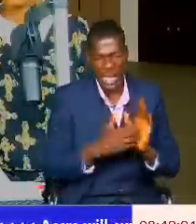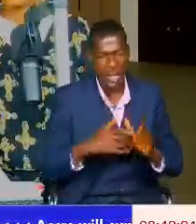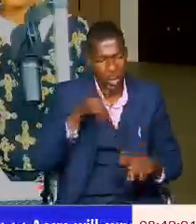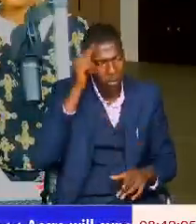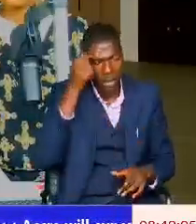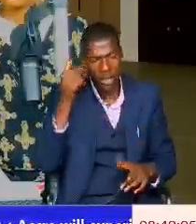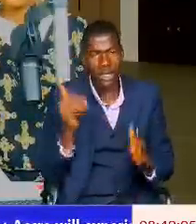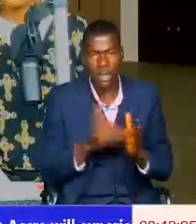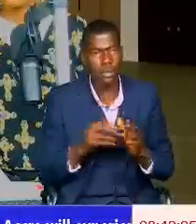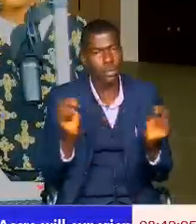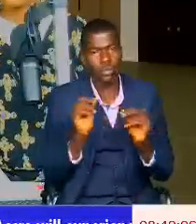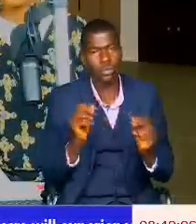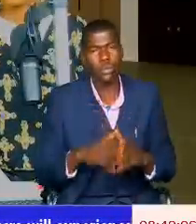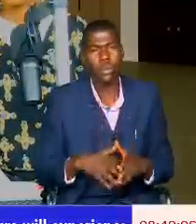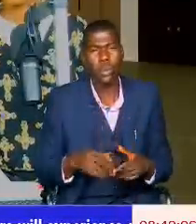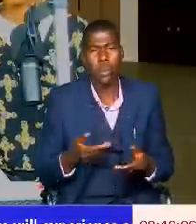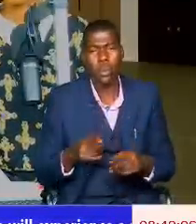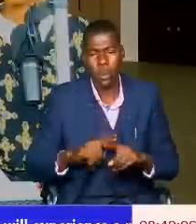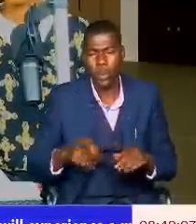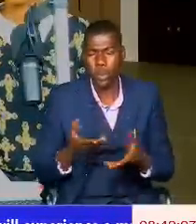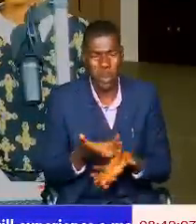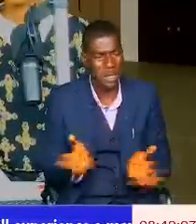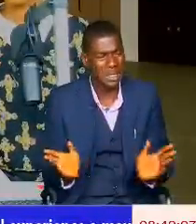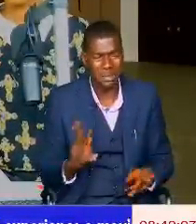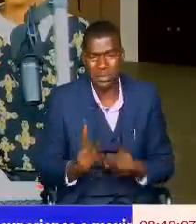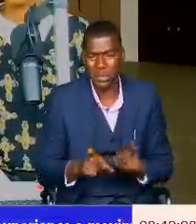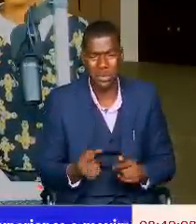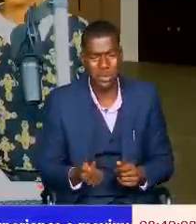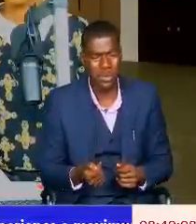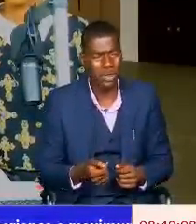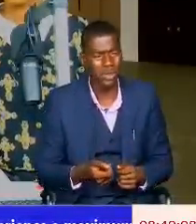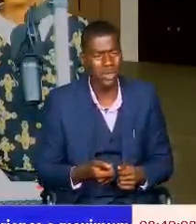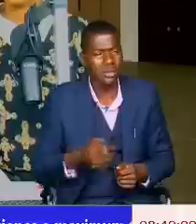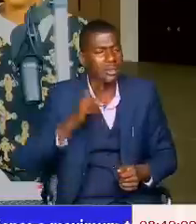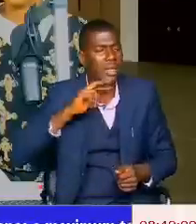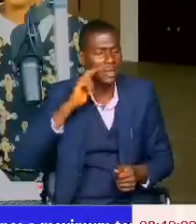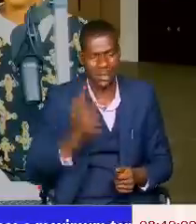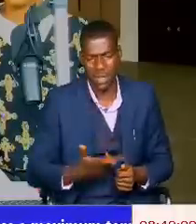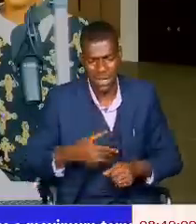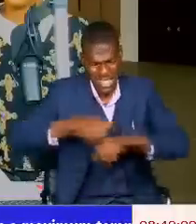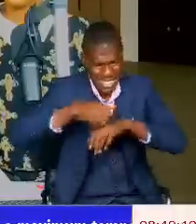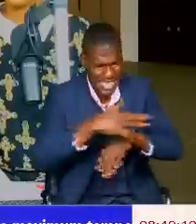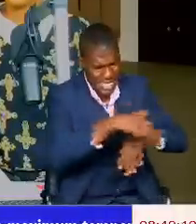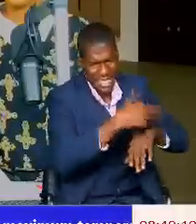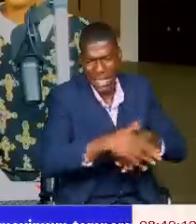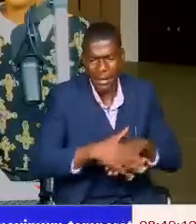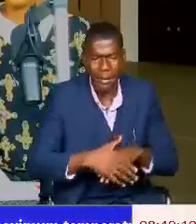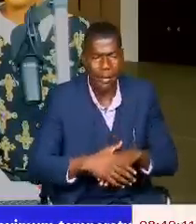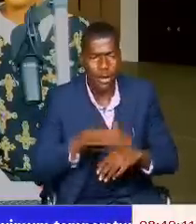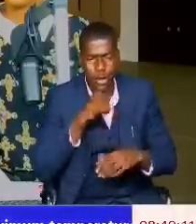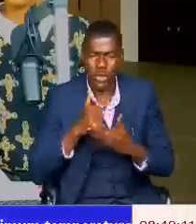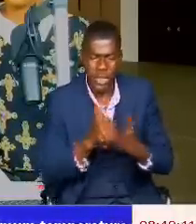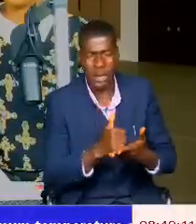do? If they do what thing you reach, make una do them this.